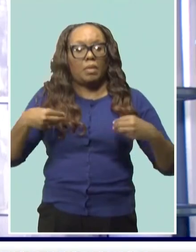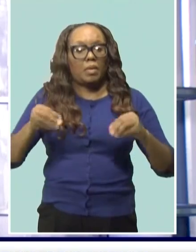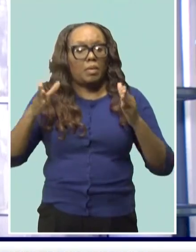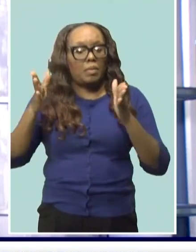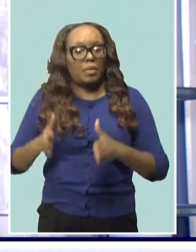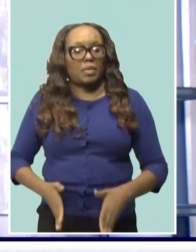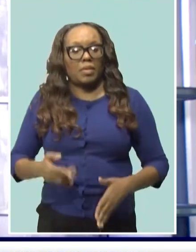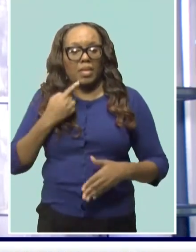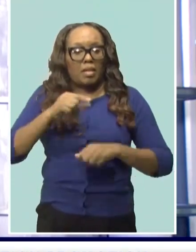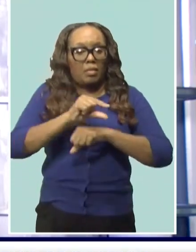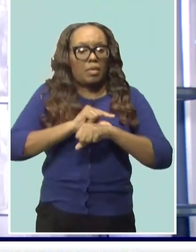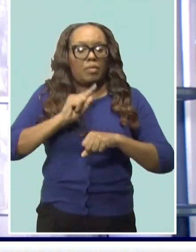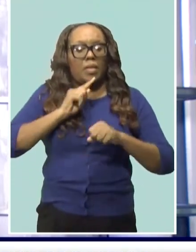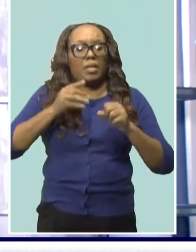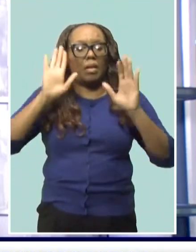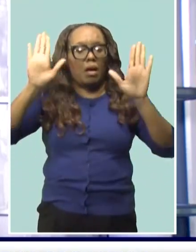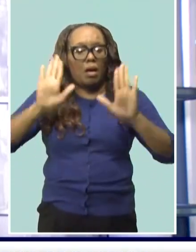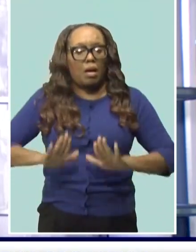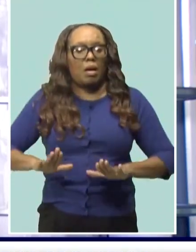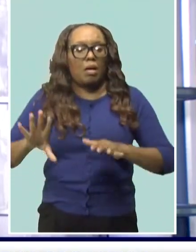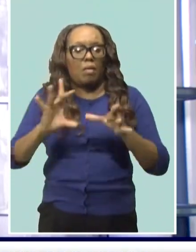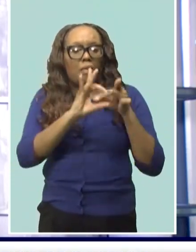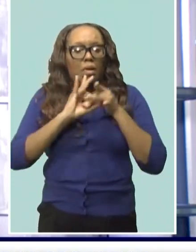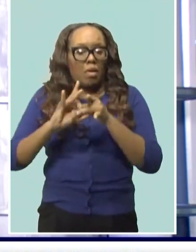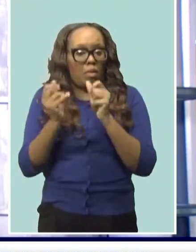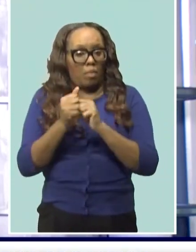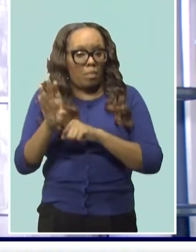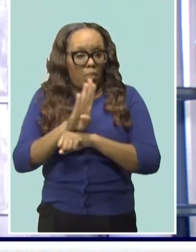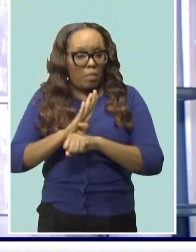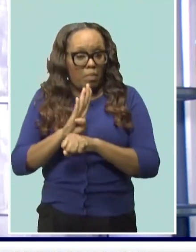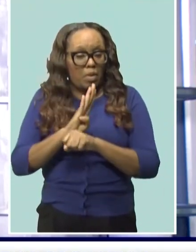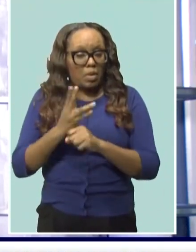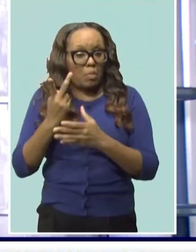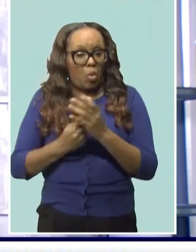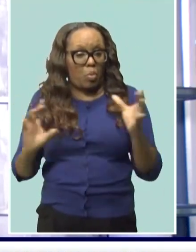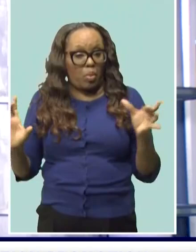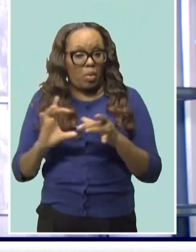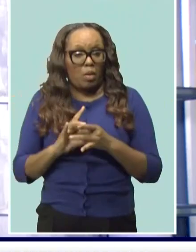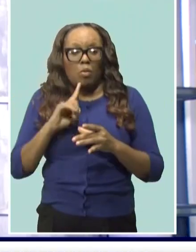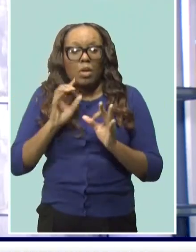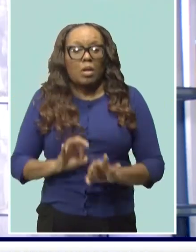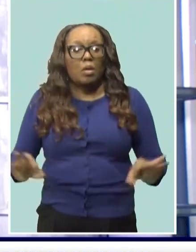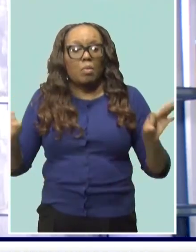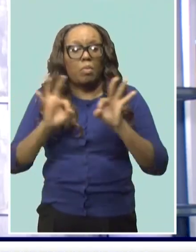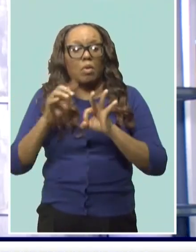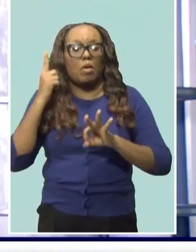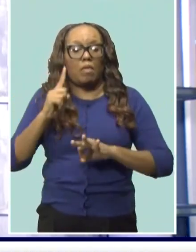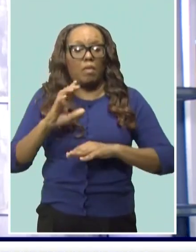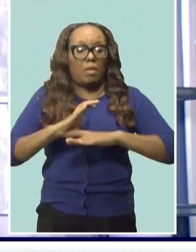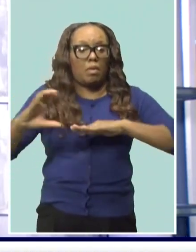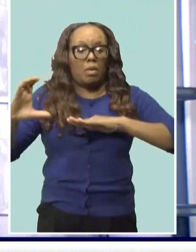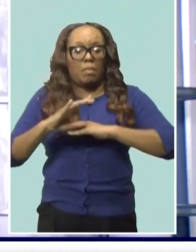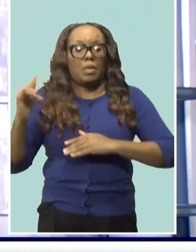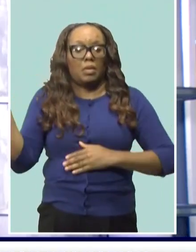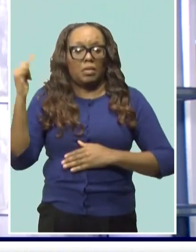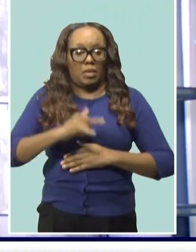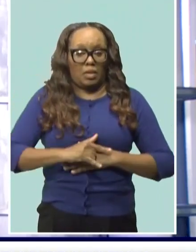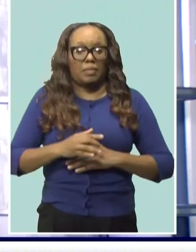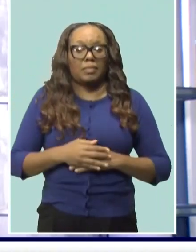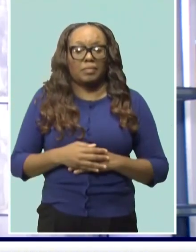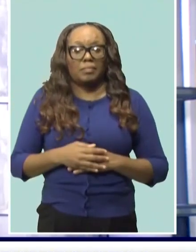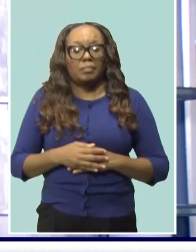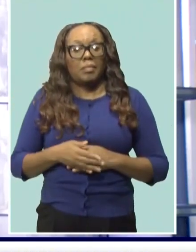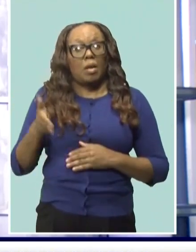Grenada maintains an excellent relationship with Barbados, noting this is key to regional travel. She was a guest on Morning